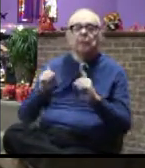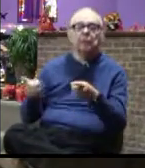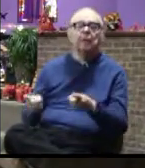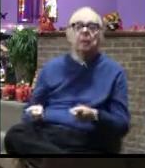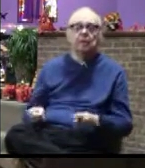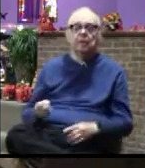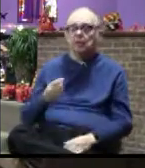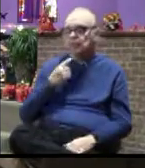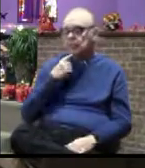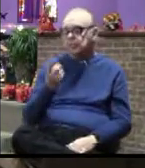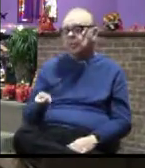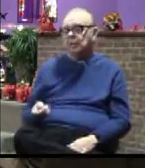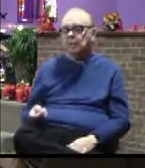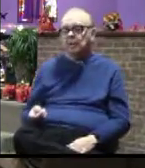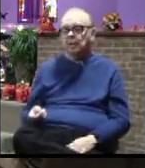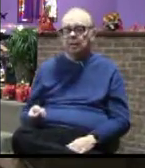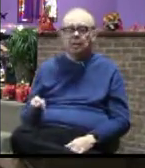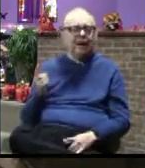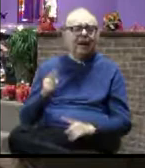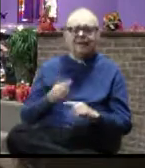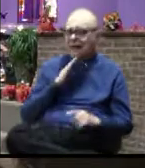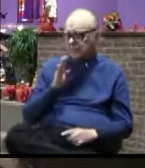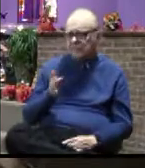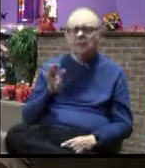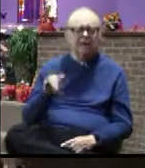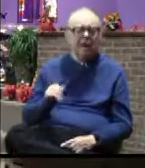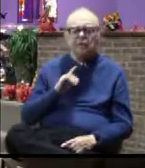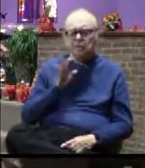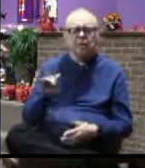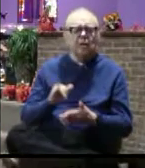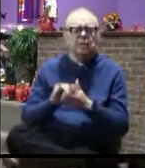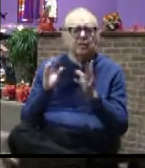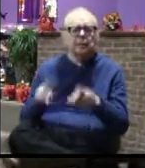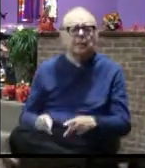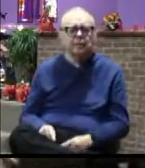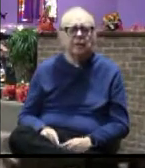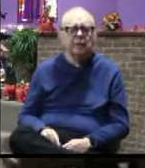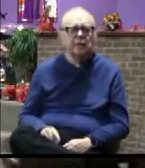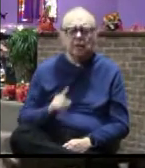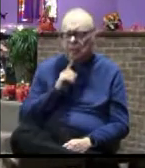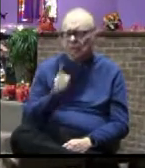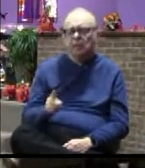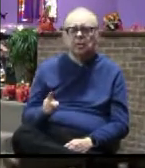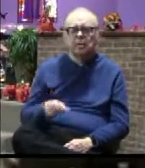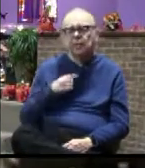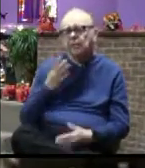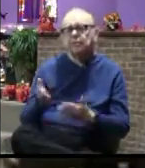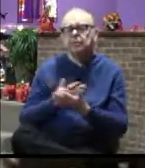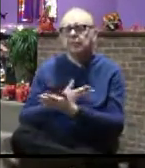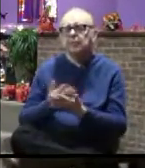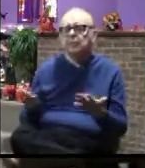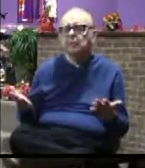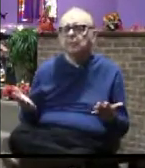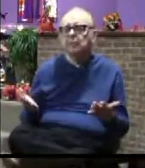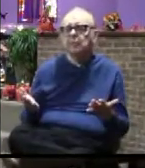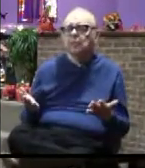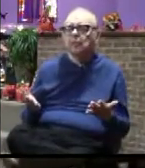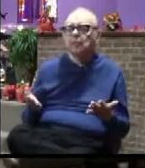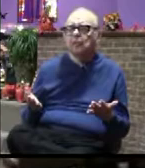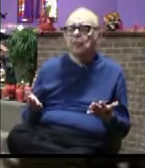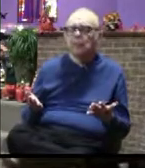you're saying man I can't talk to them yes you can absolutely let me tell y'all something